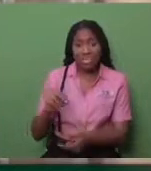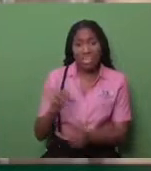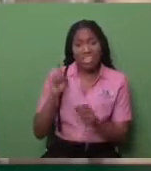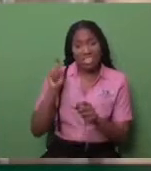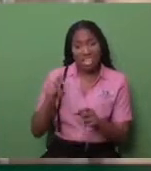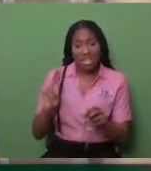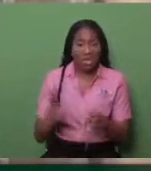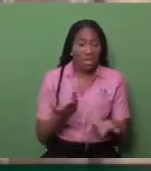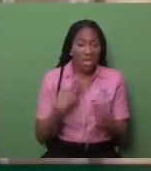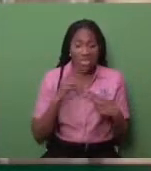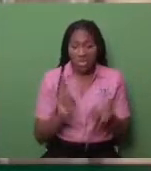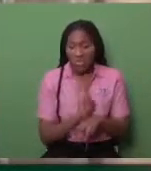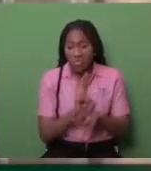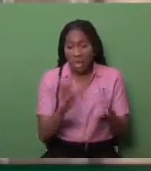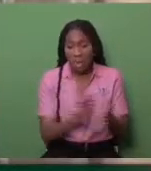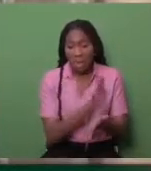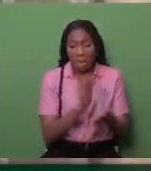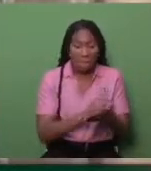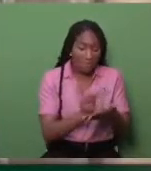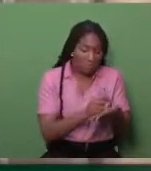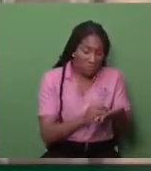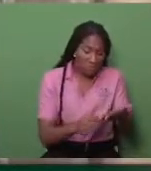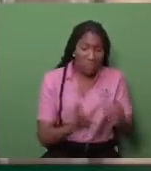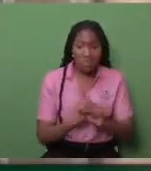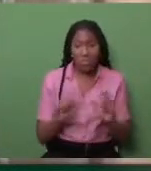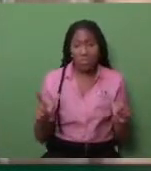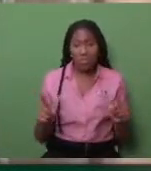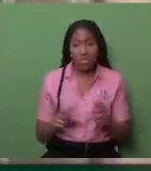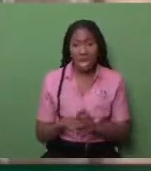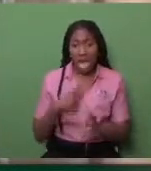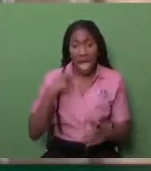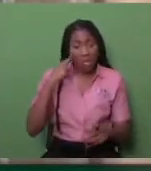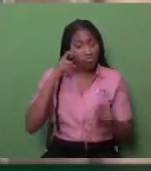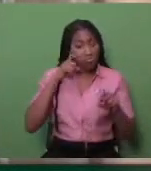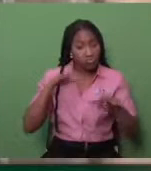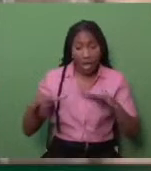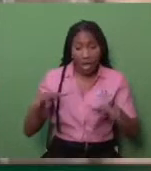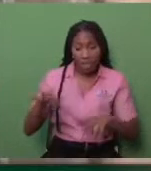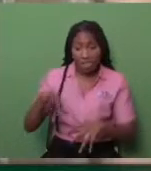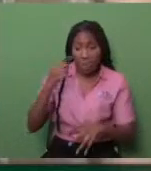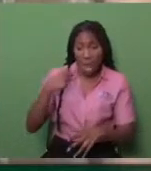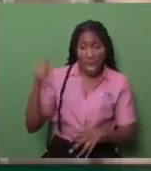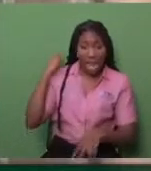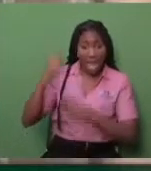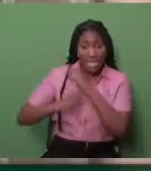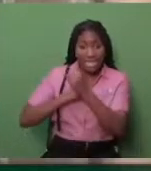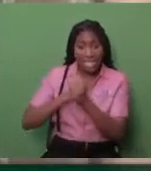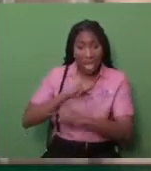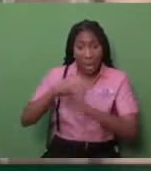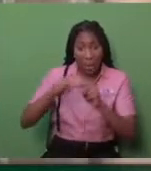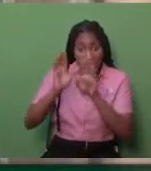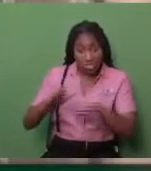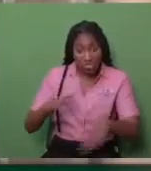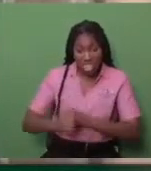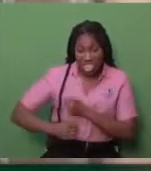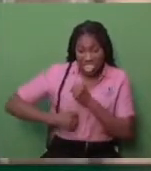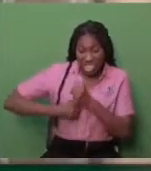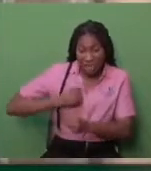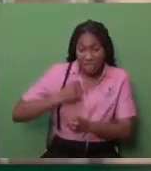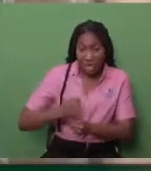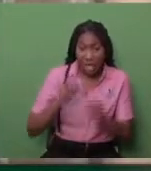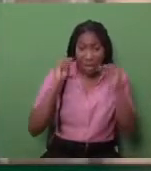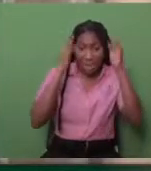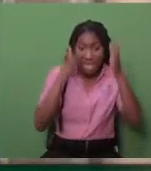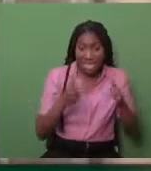you can imagine my shock to discover that last year, while our children suffered, the Minister of Education did